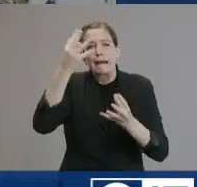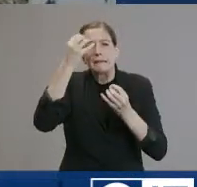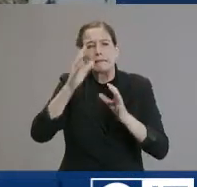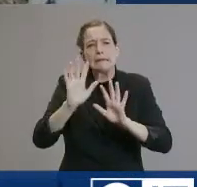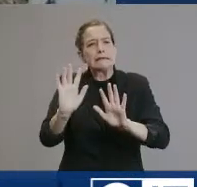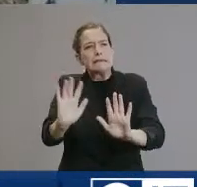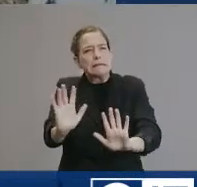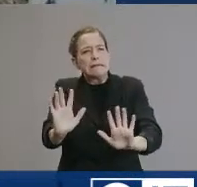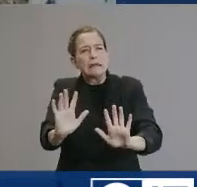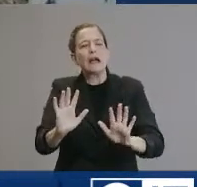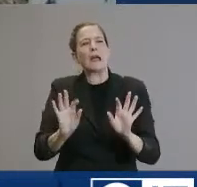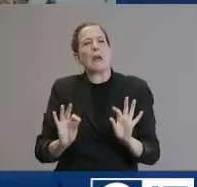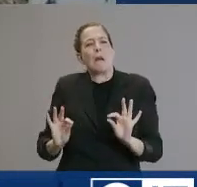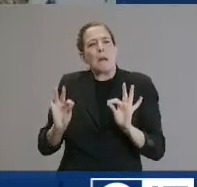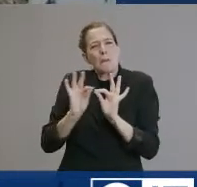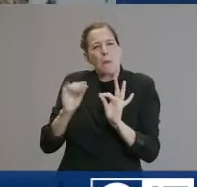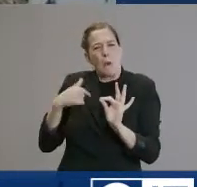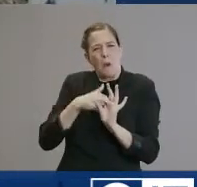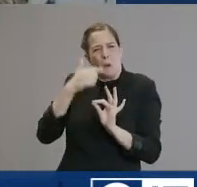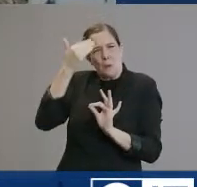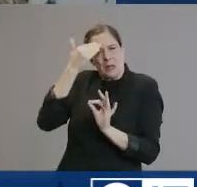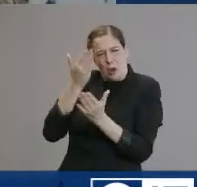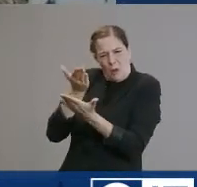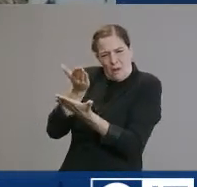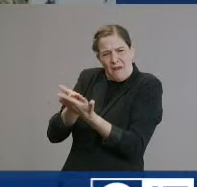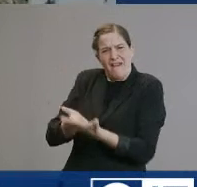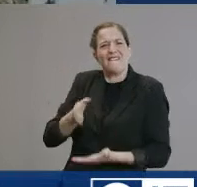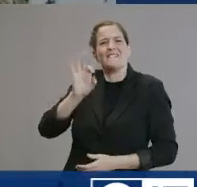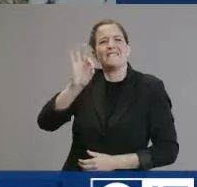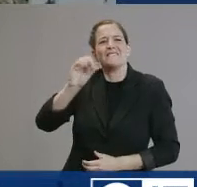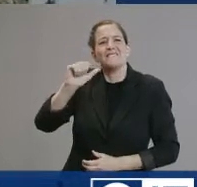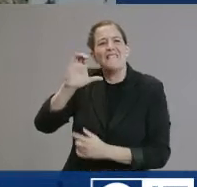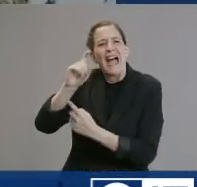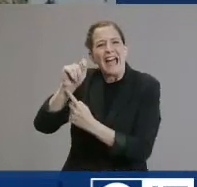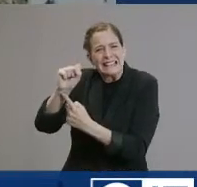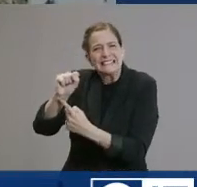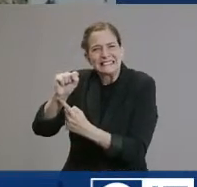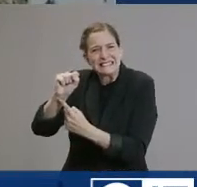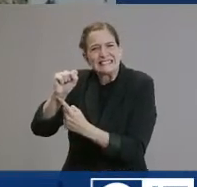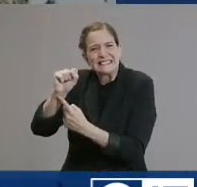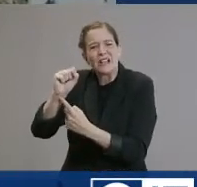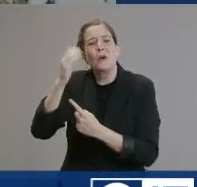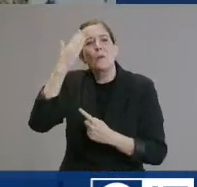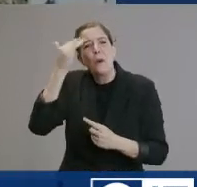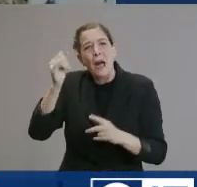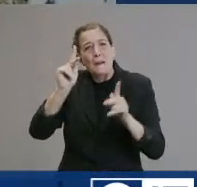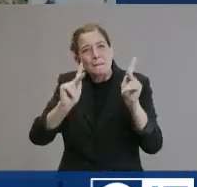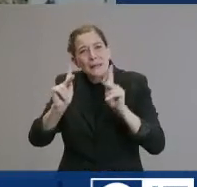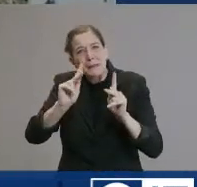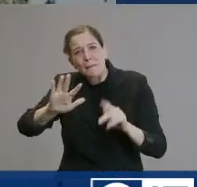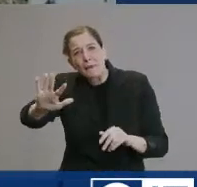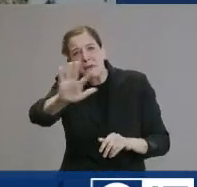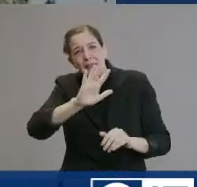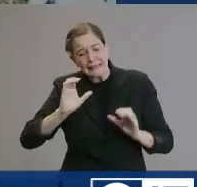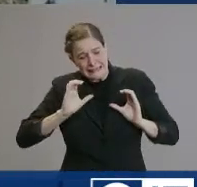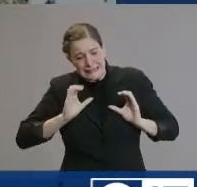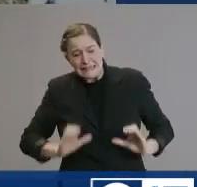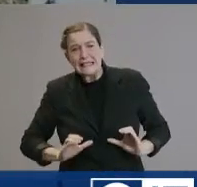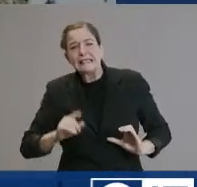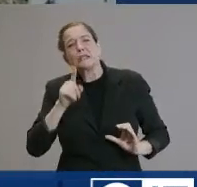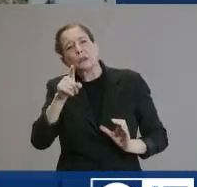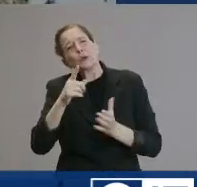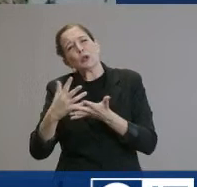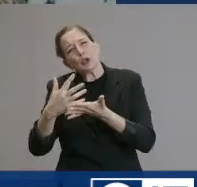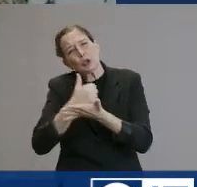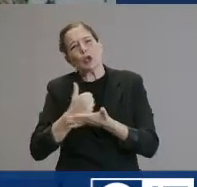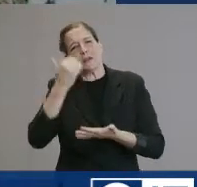in Arizona, because our citizens deserve to have the facts. Recently, there have been local and national